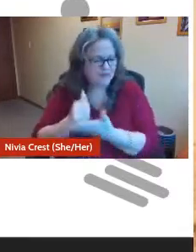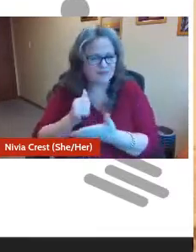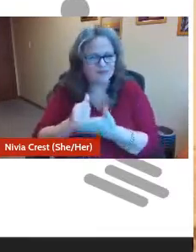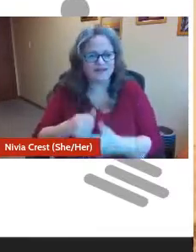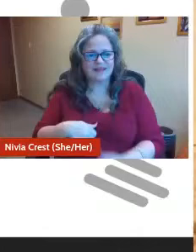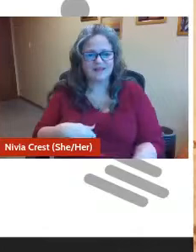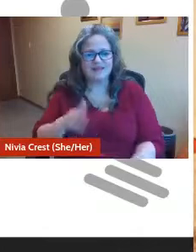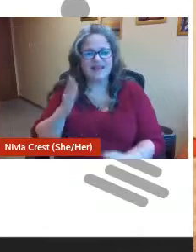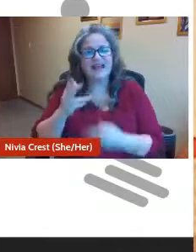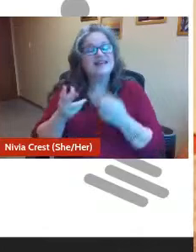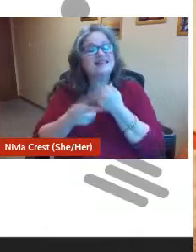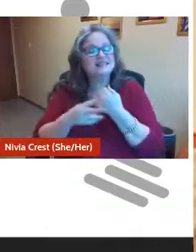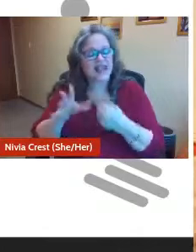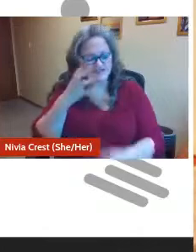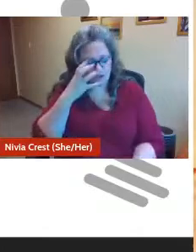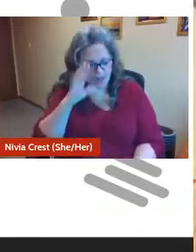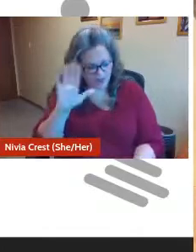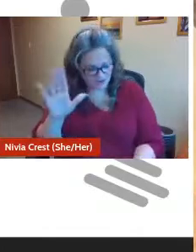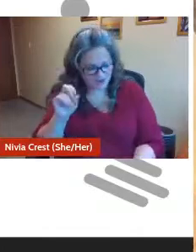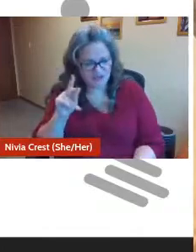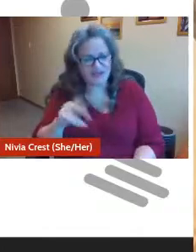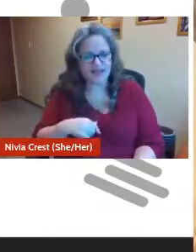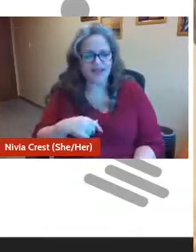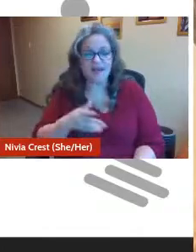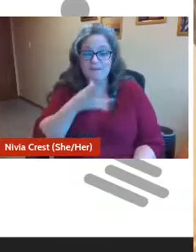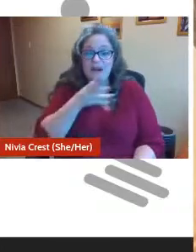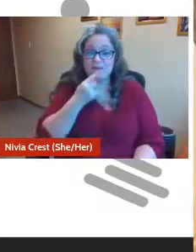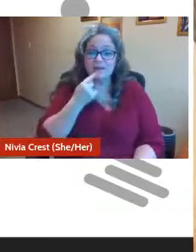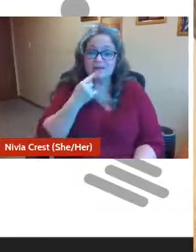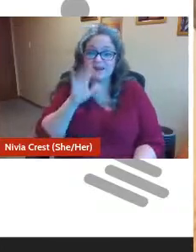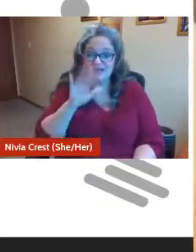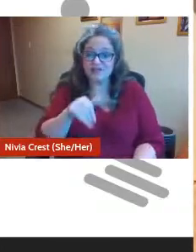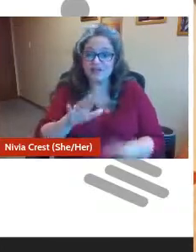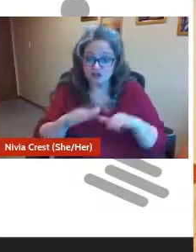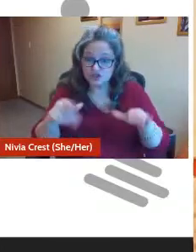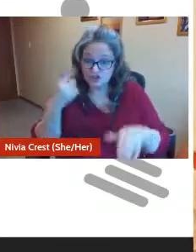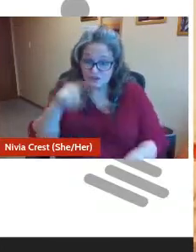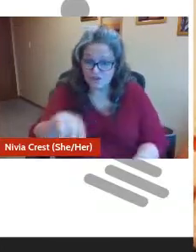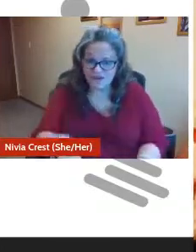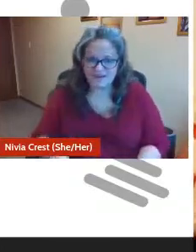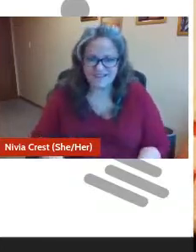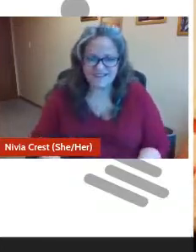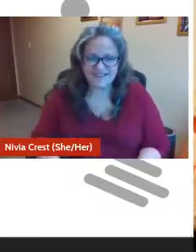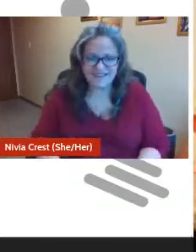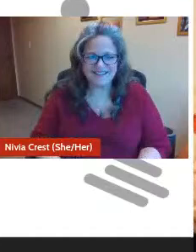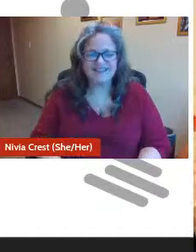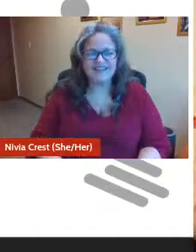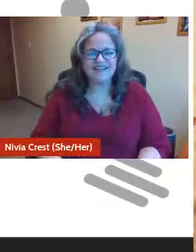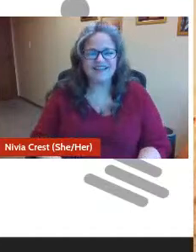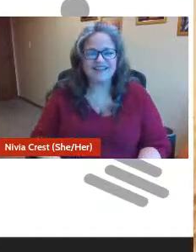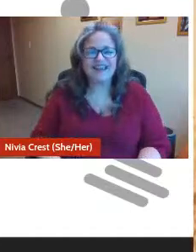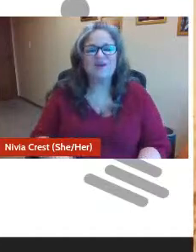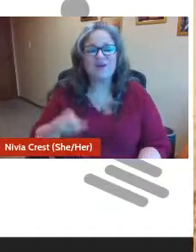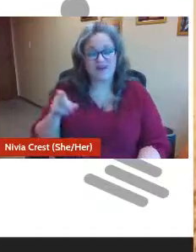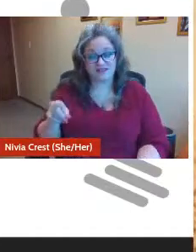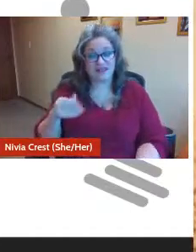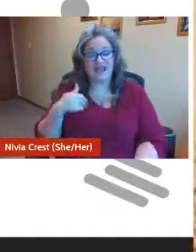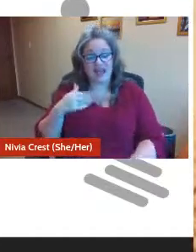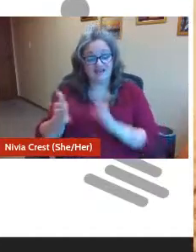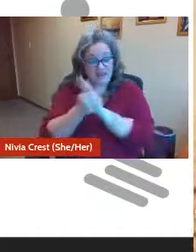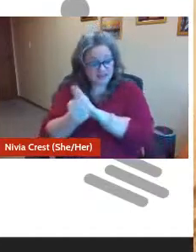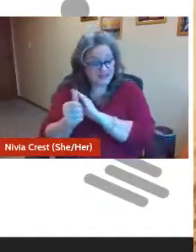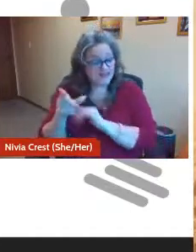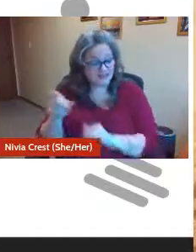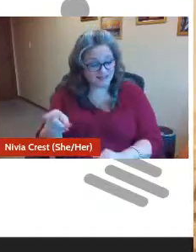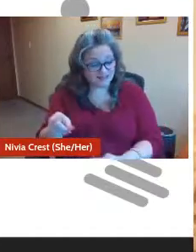pouting. My mom says that's what children are for. Well, they got that art down. That's why I don't have